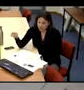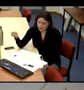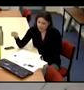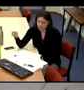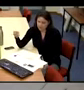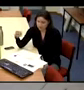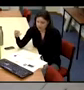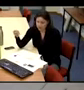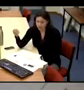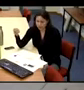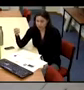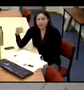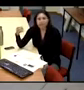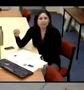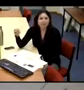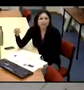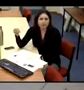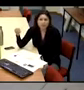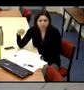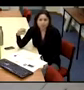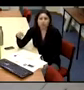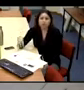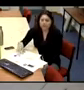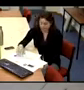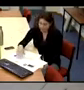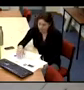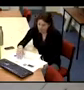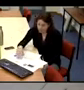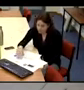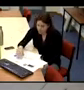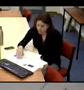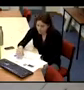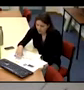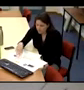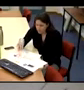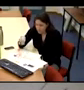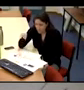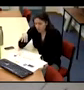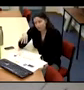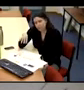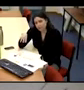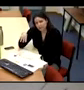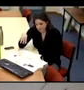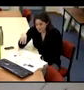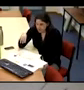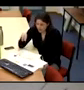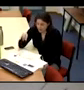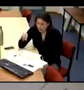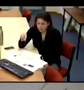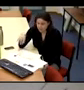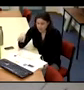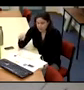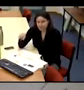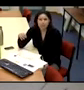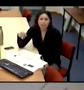and policy discussions at NGO and government level, and also from recent advocacy initiatives. What voice they do have is